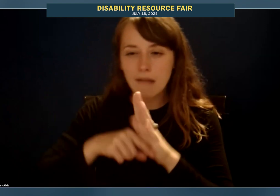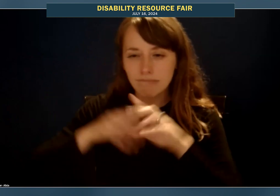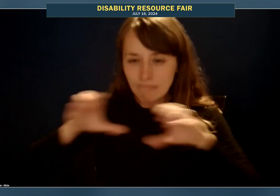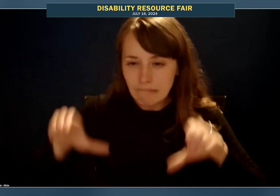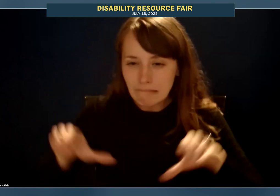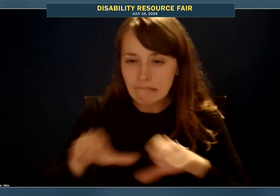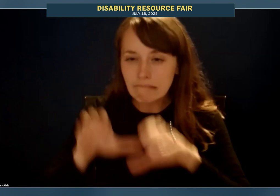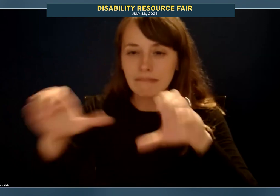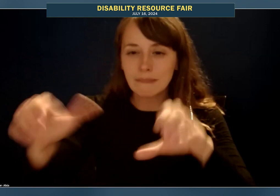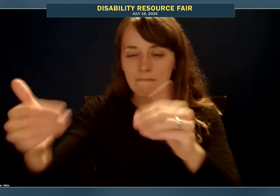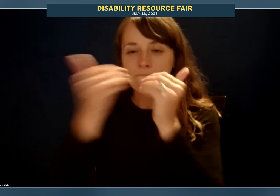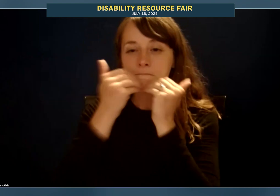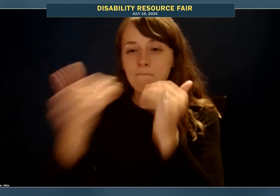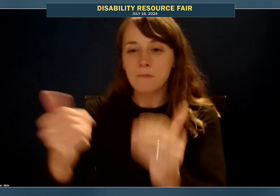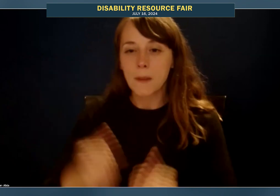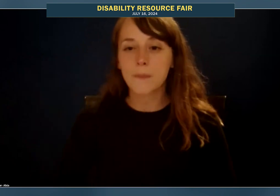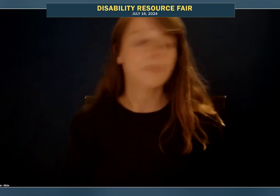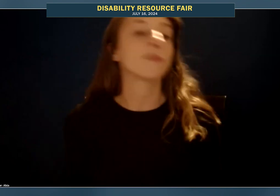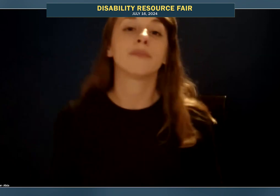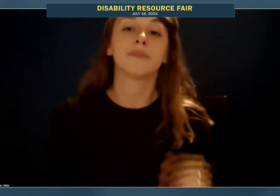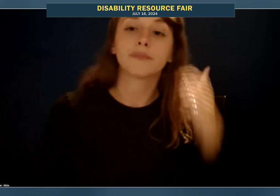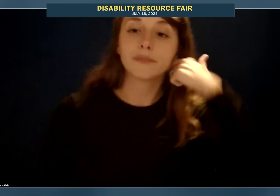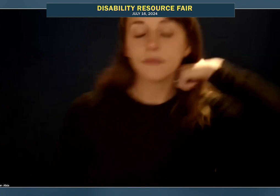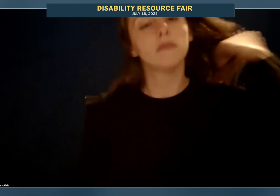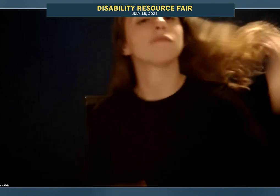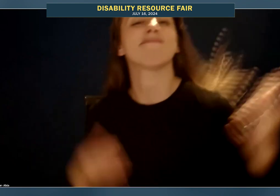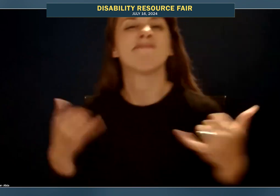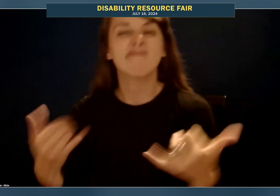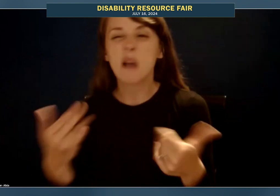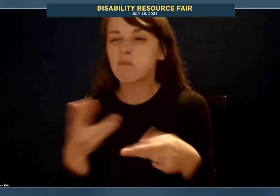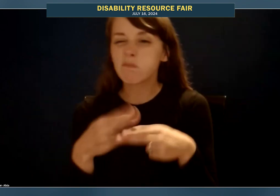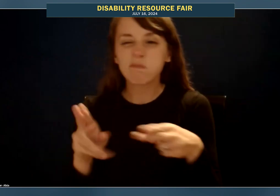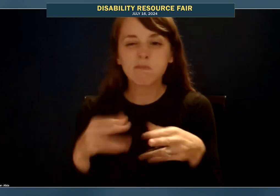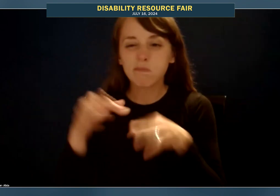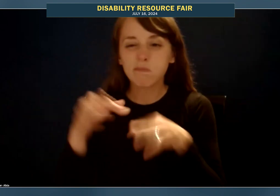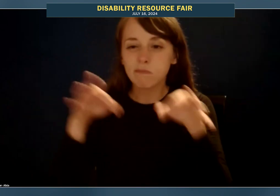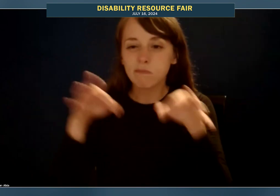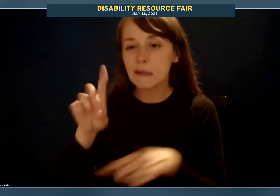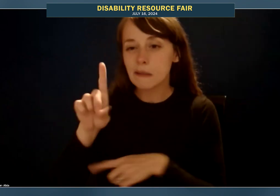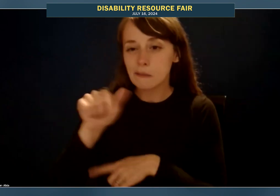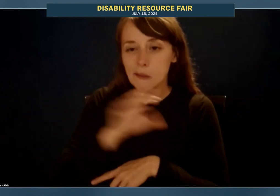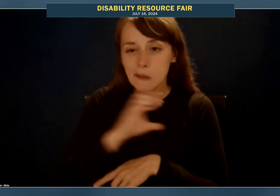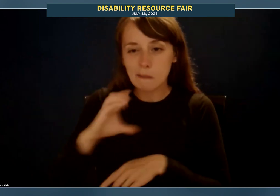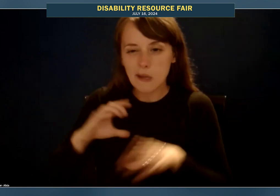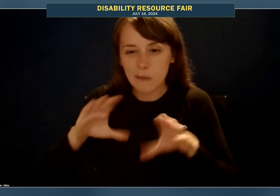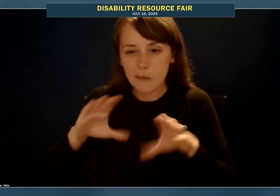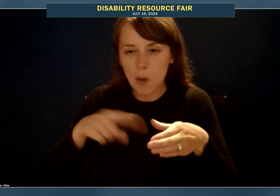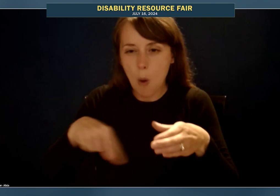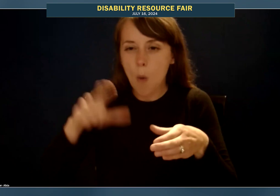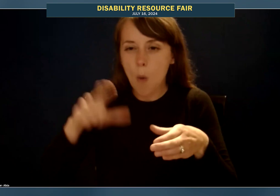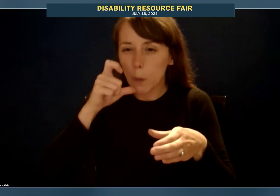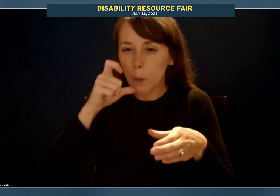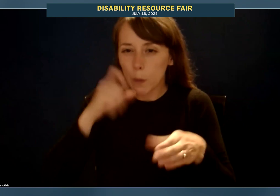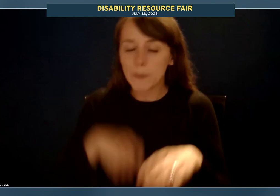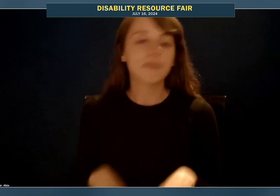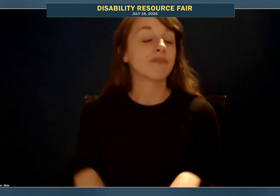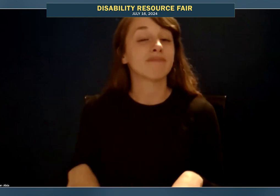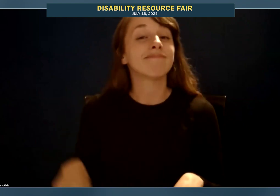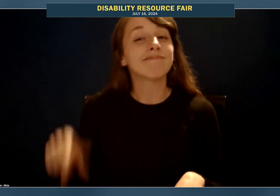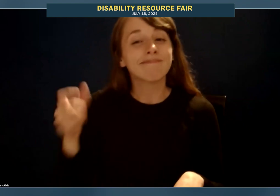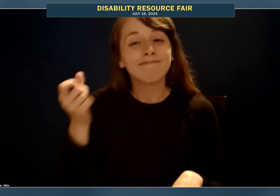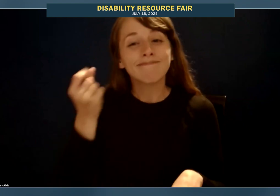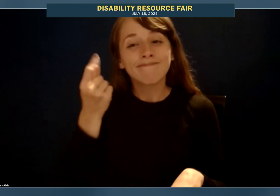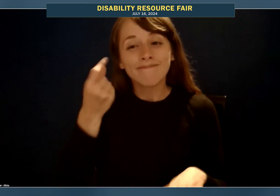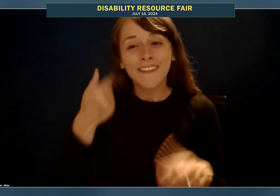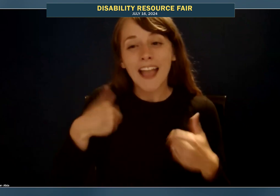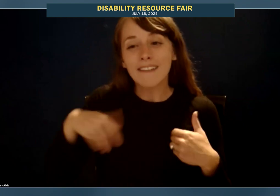a minute, a little bit about the Disability Commission. We are comprised of 9 commissioners and